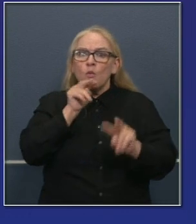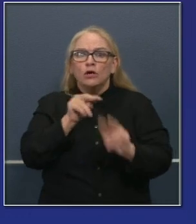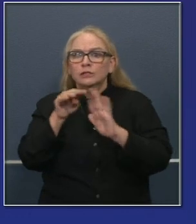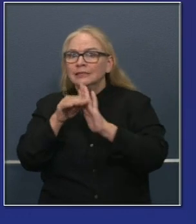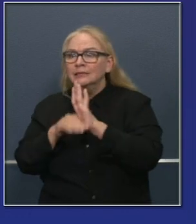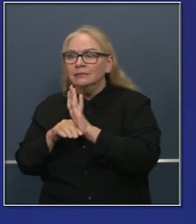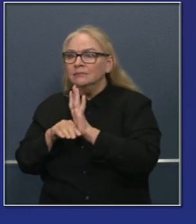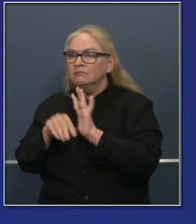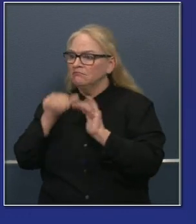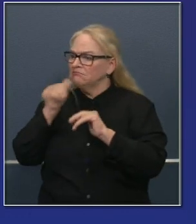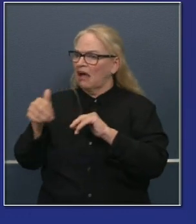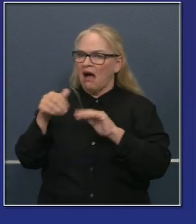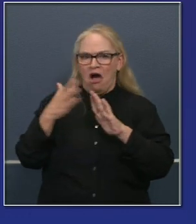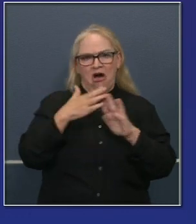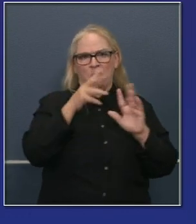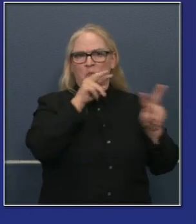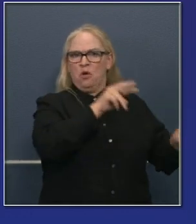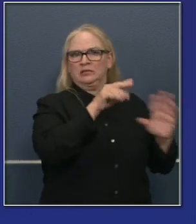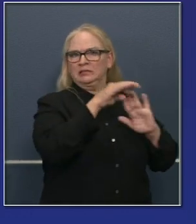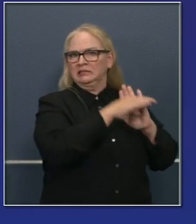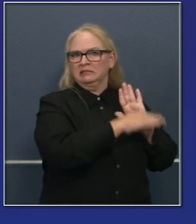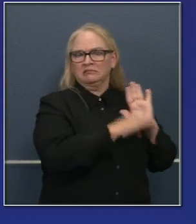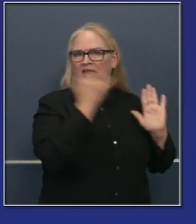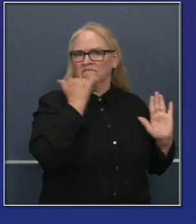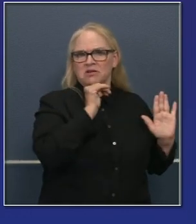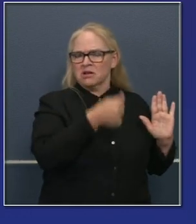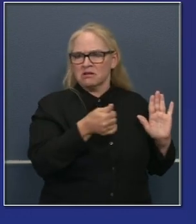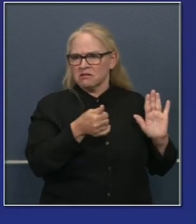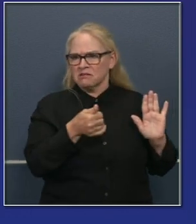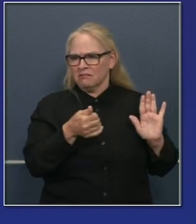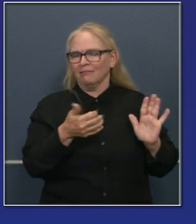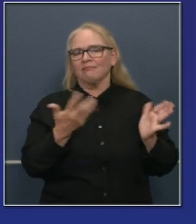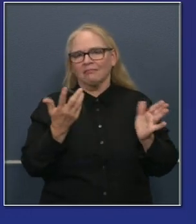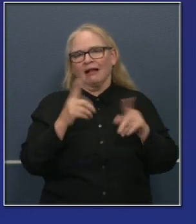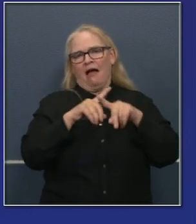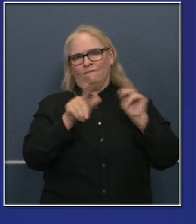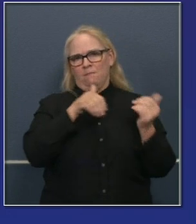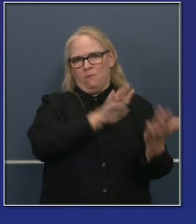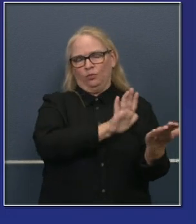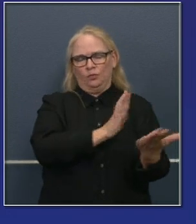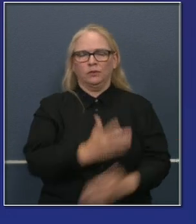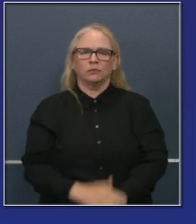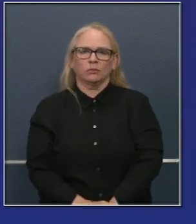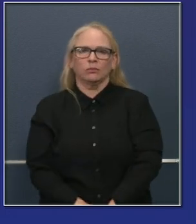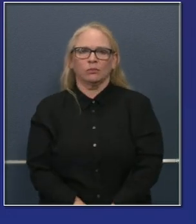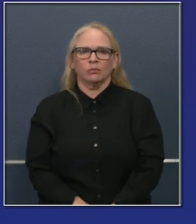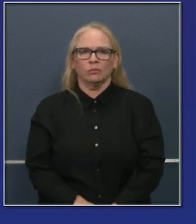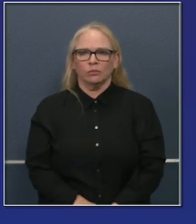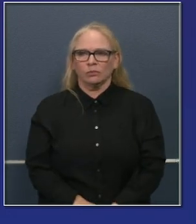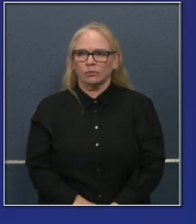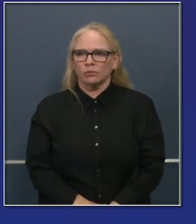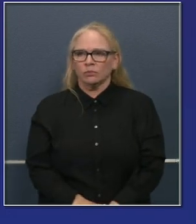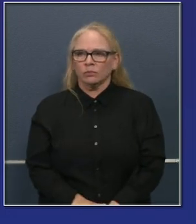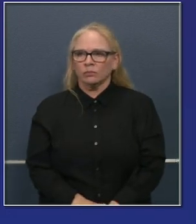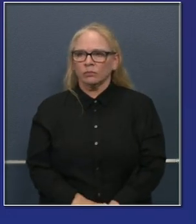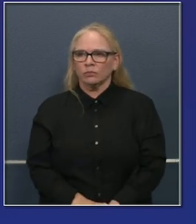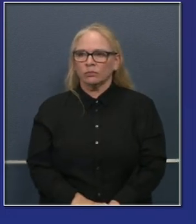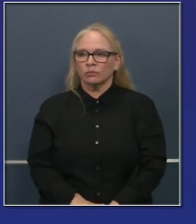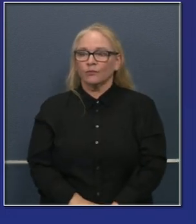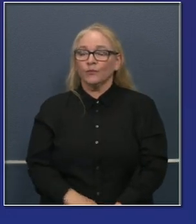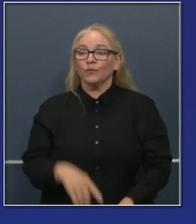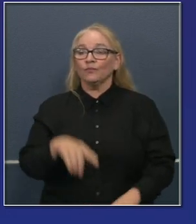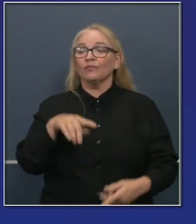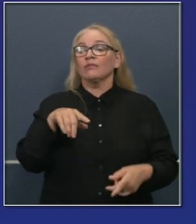able to do the in-person education. But even those that are currently on the monitoring list, we hope and expect as